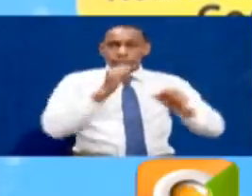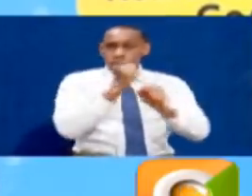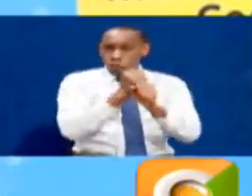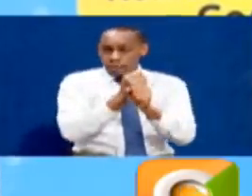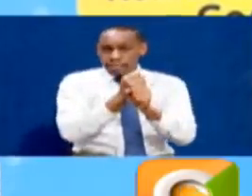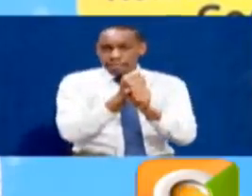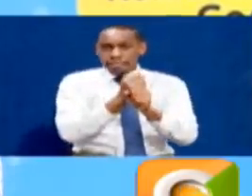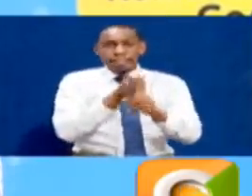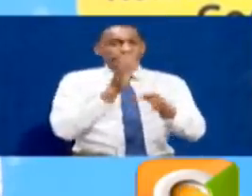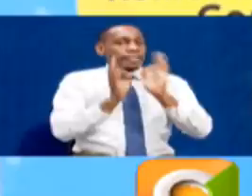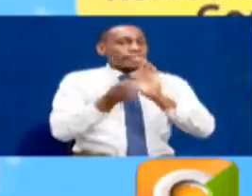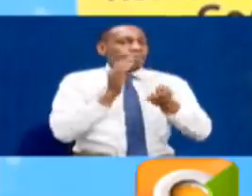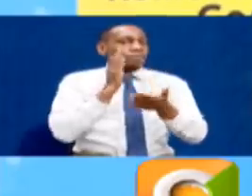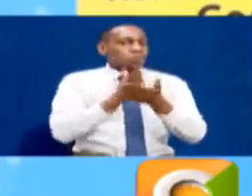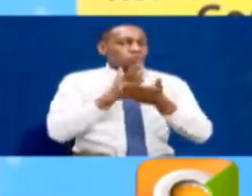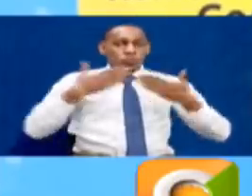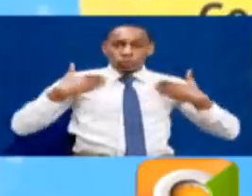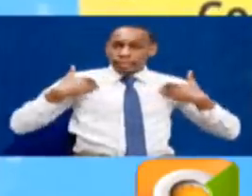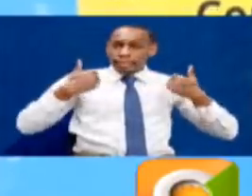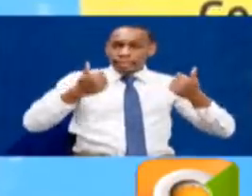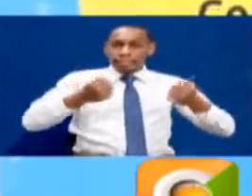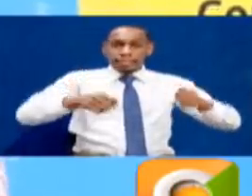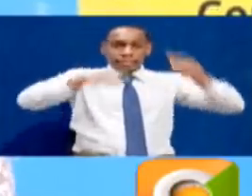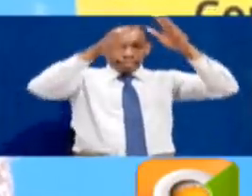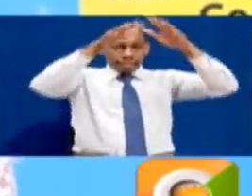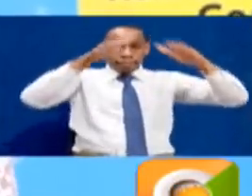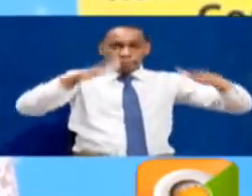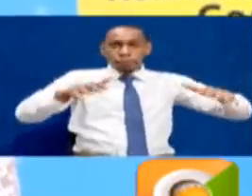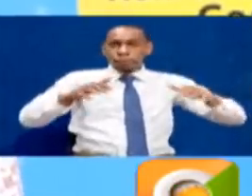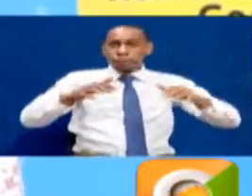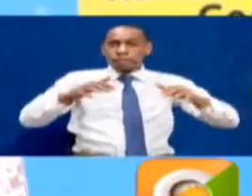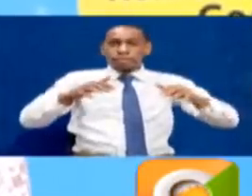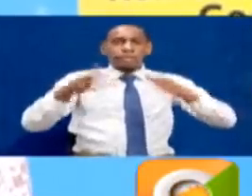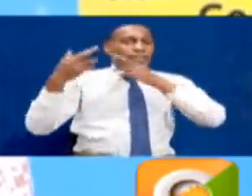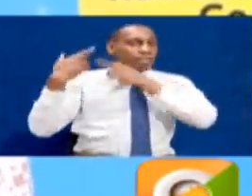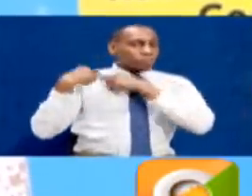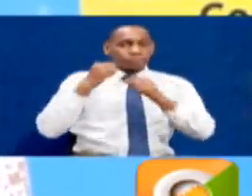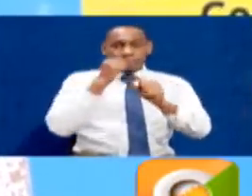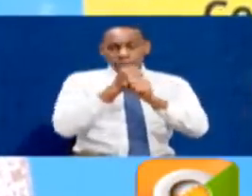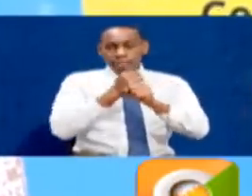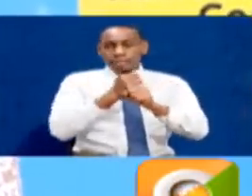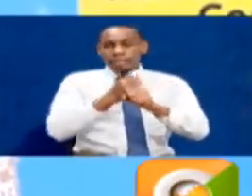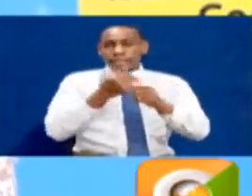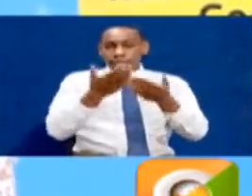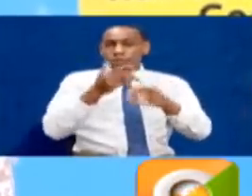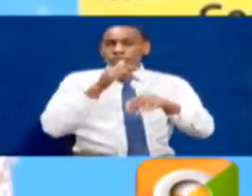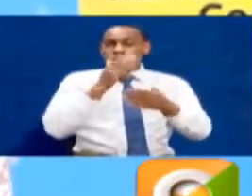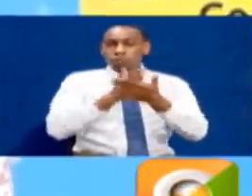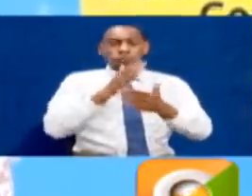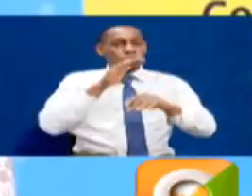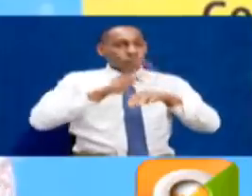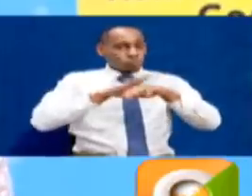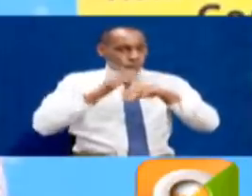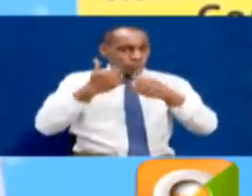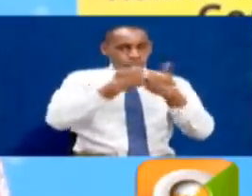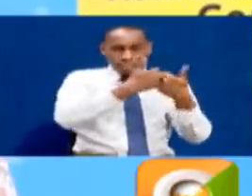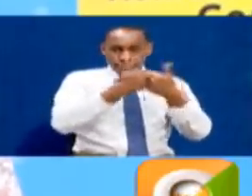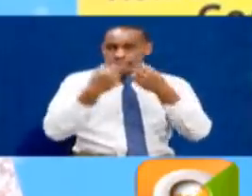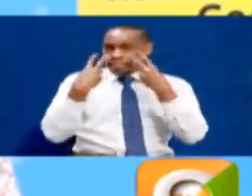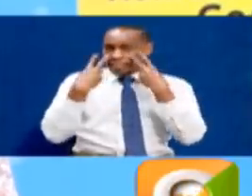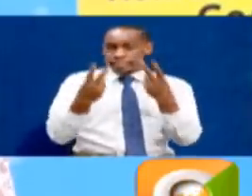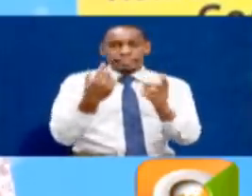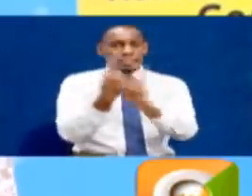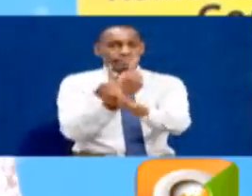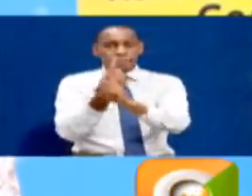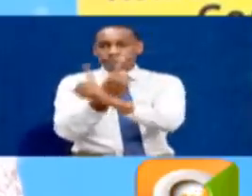work, whether indeed health as a devolved function is what it should be. I think this is a good test, and we are seeing